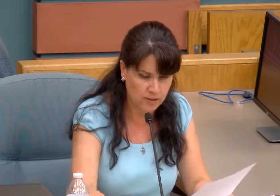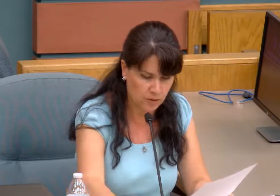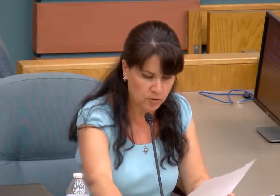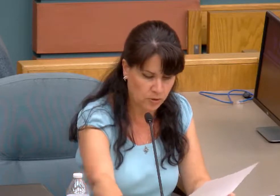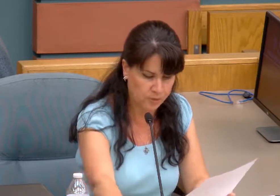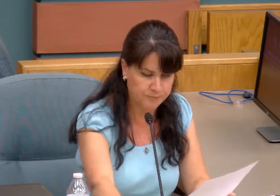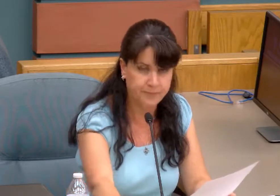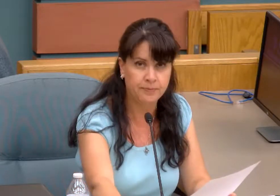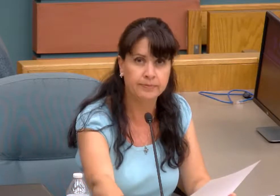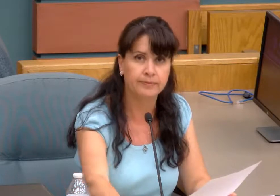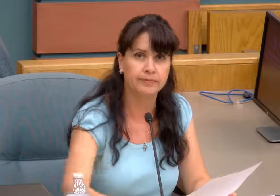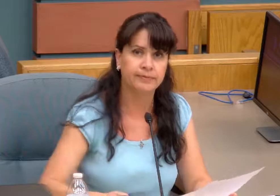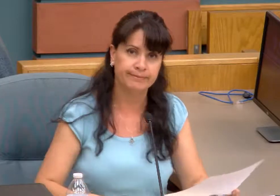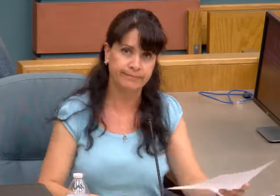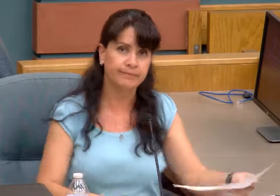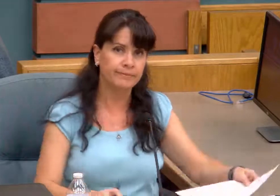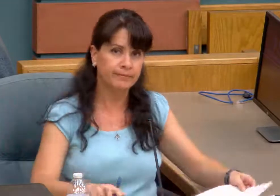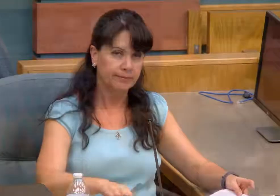826-7200.